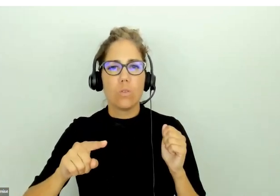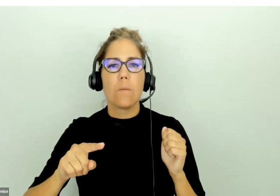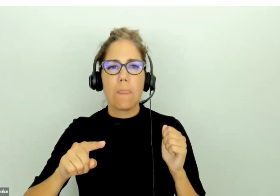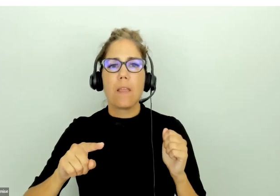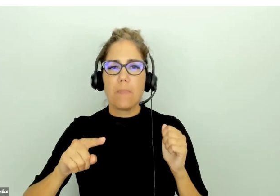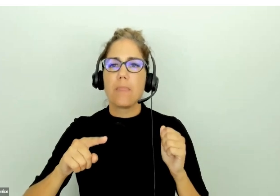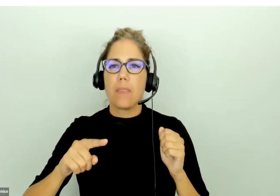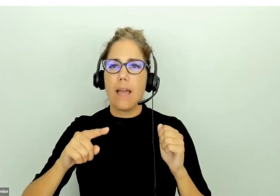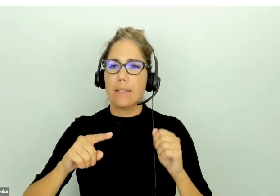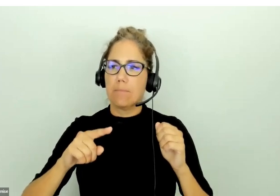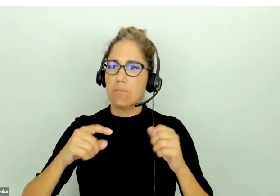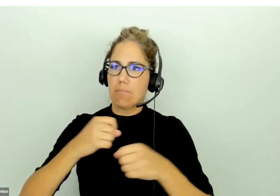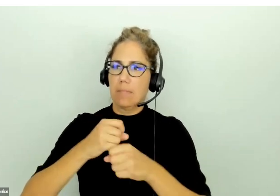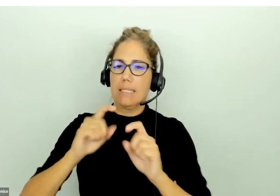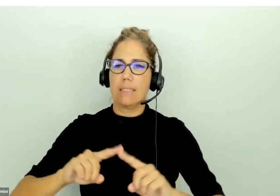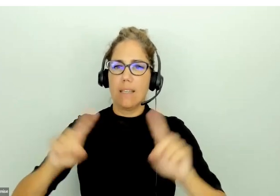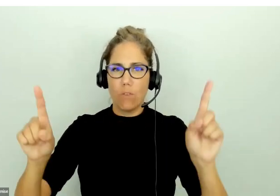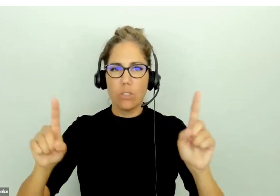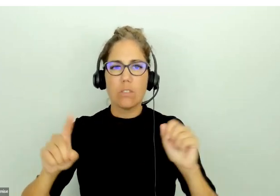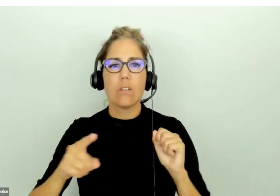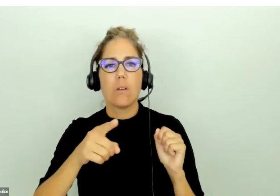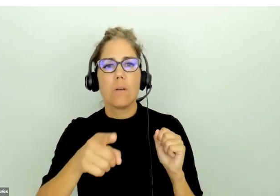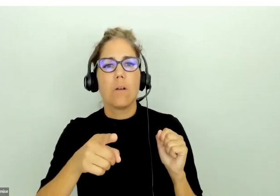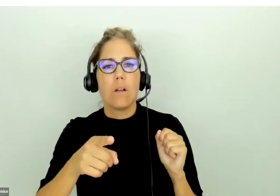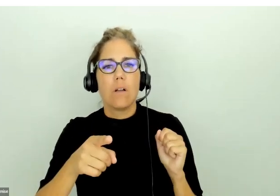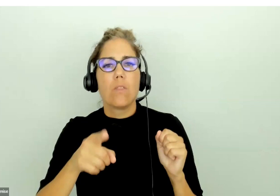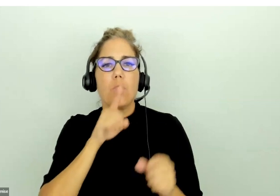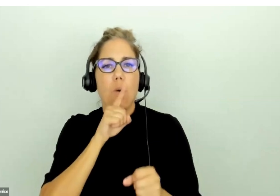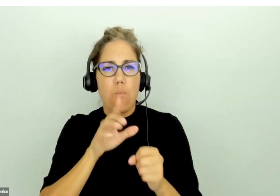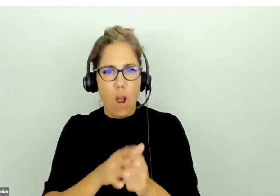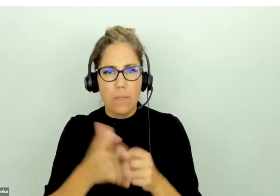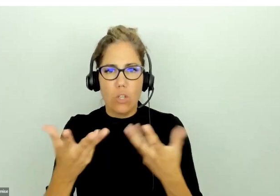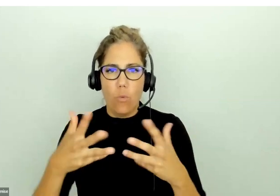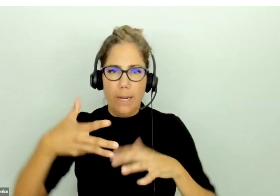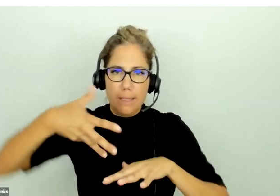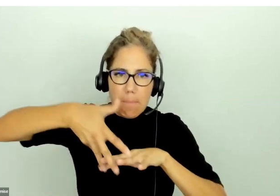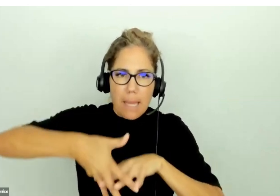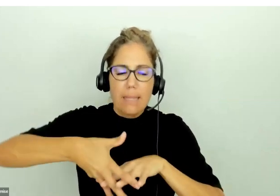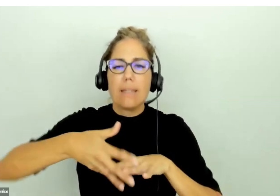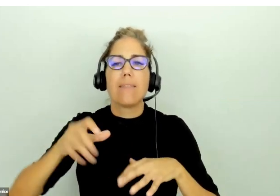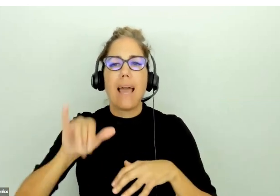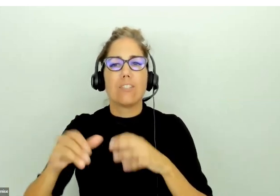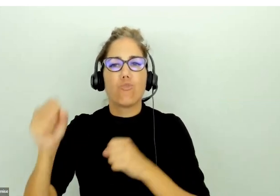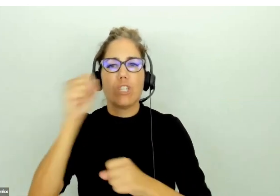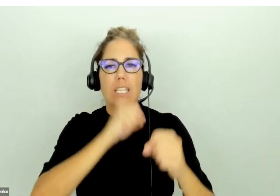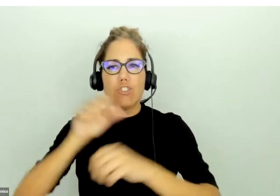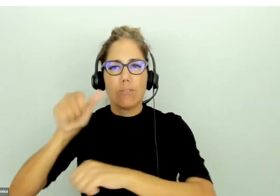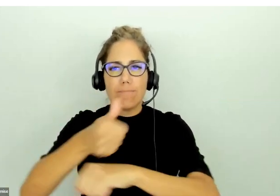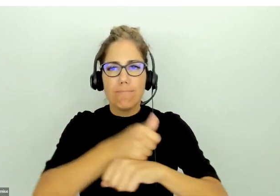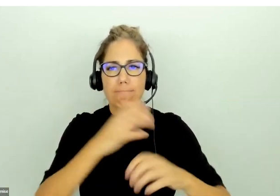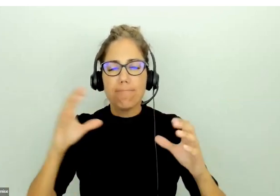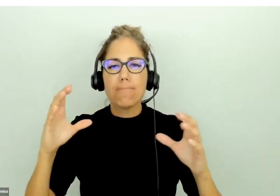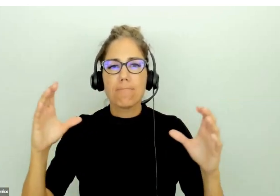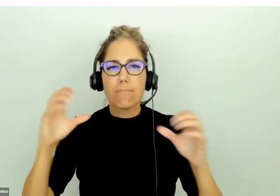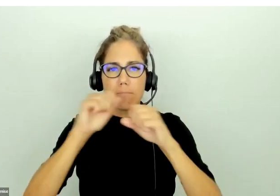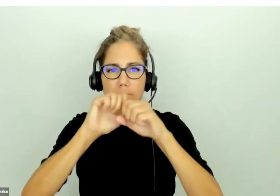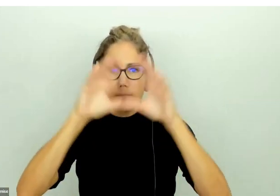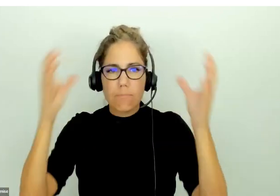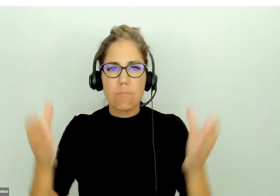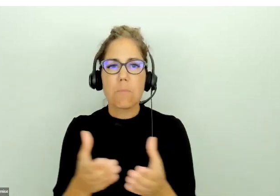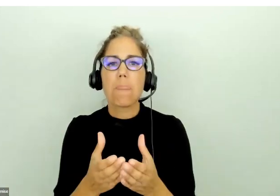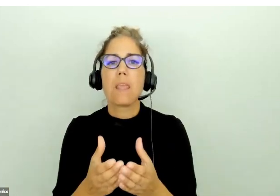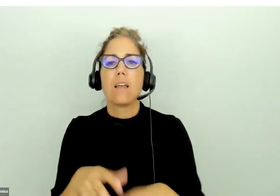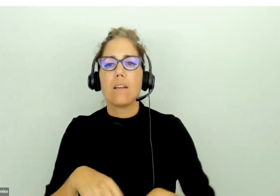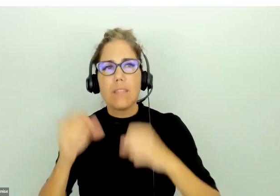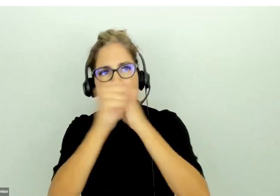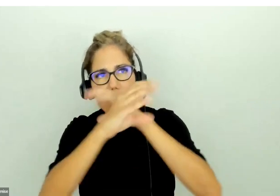The promise embedded in the strategic framework extends beyond government coordination. Its vision, values, goals, and